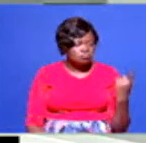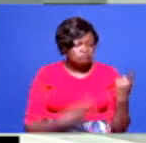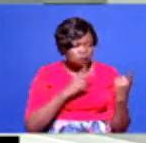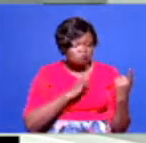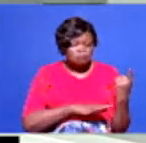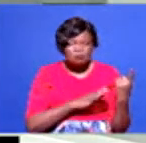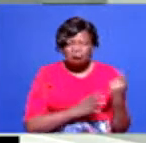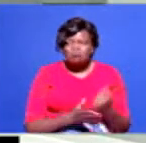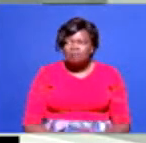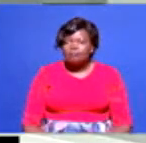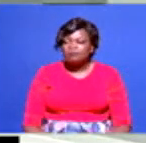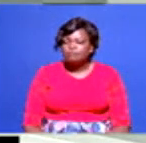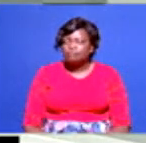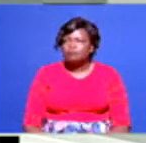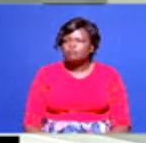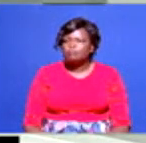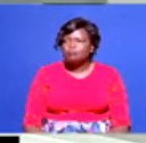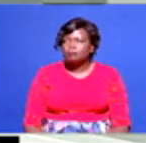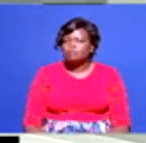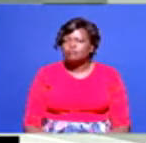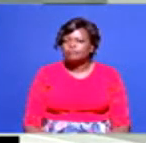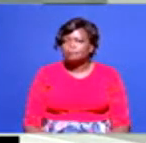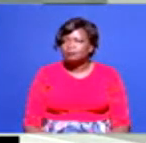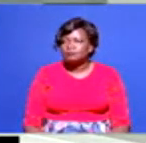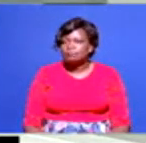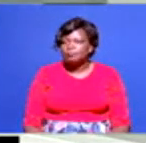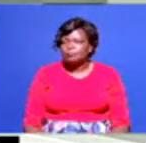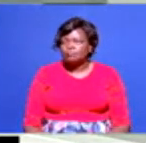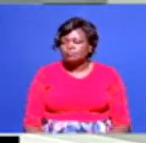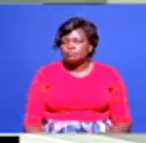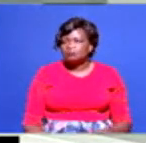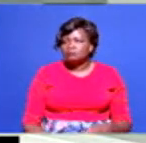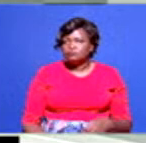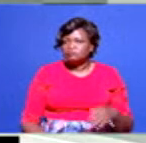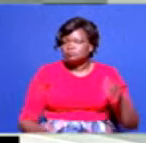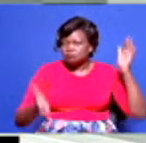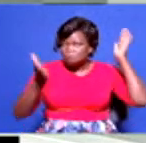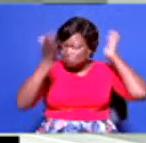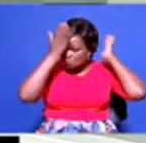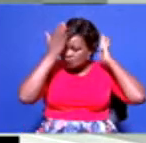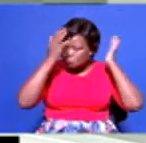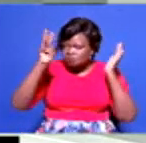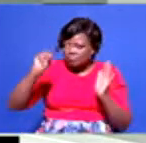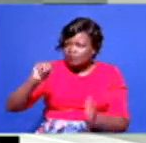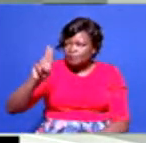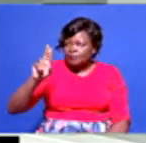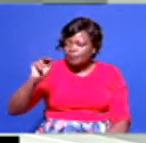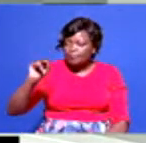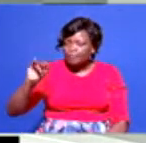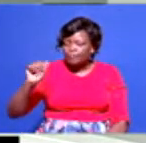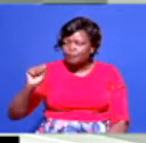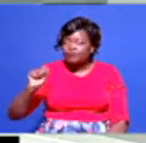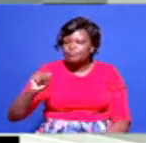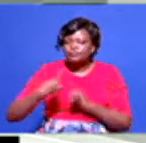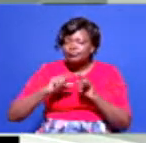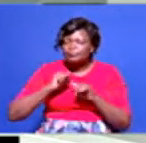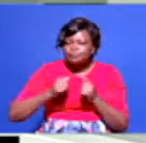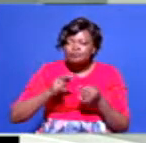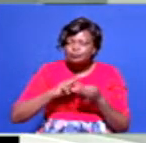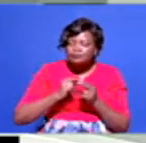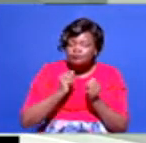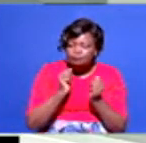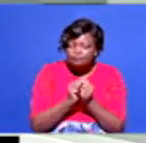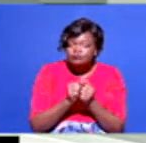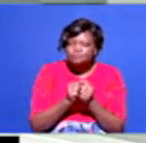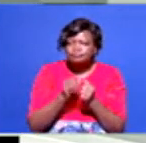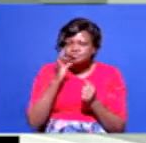that's Archbishop Anthony Muheria reminiscing about his interactions with the late President Mwai Kibaki. A little earlier, senior